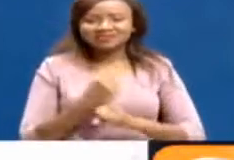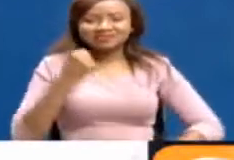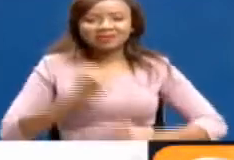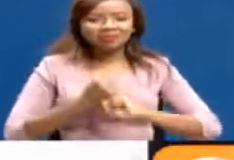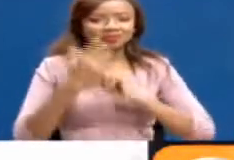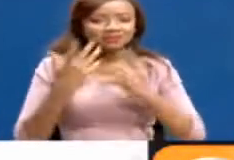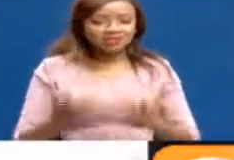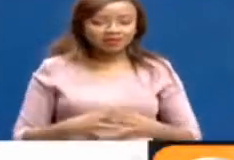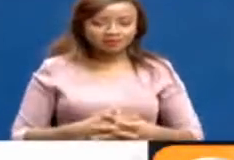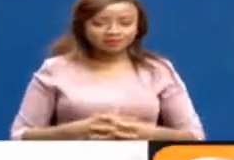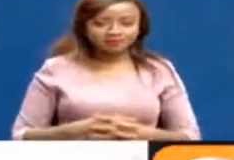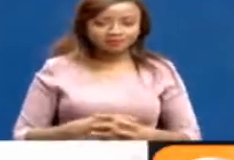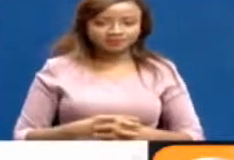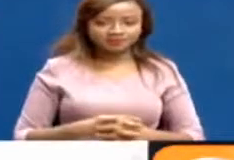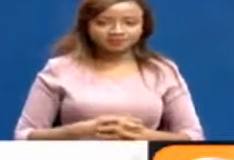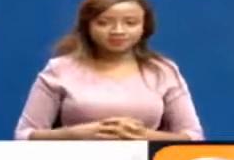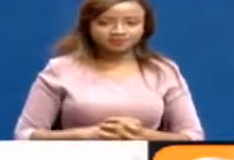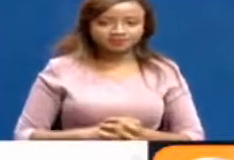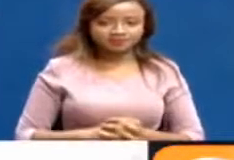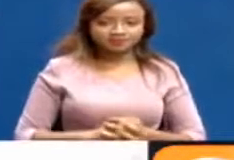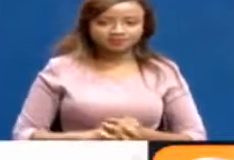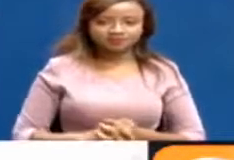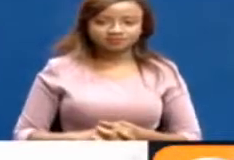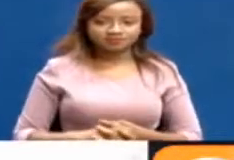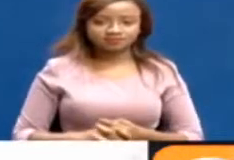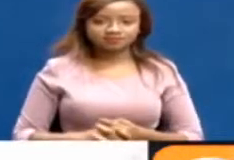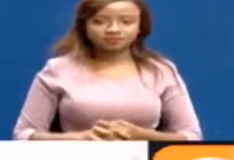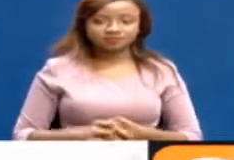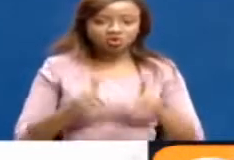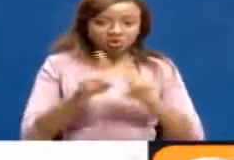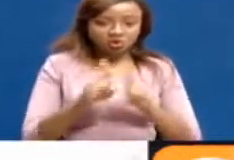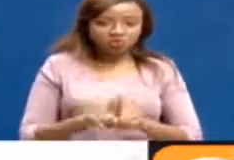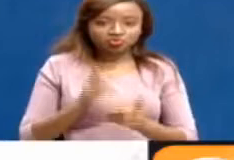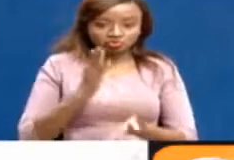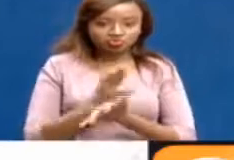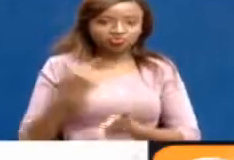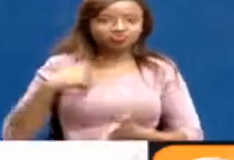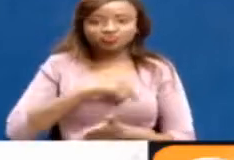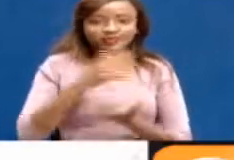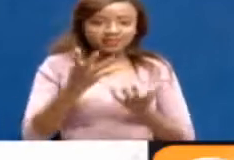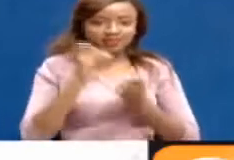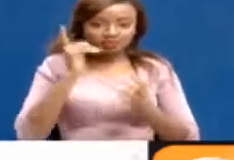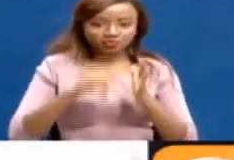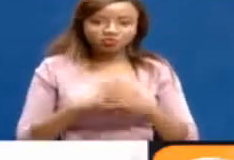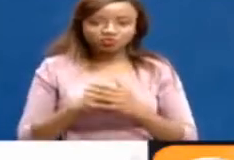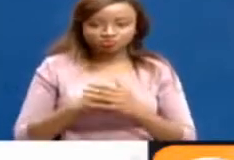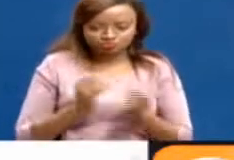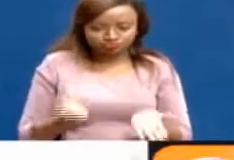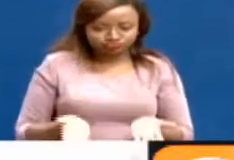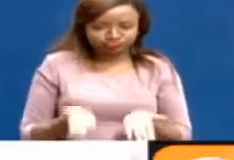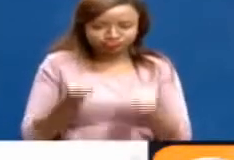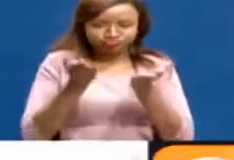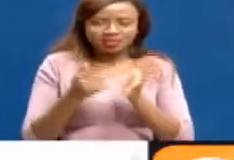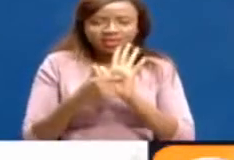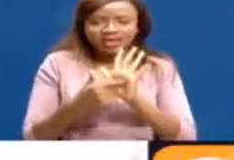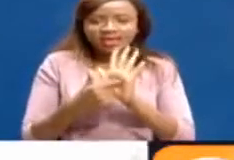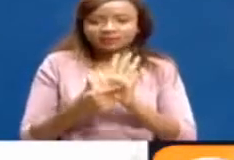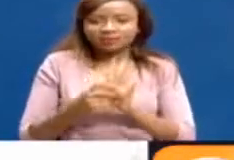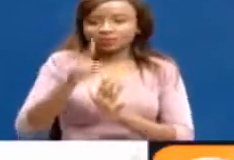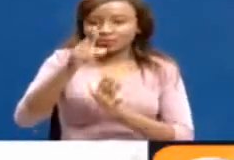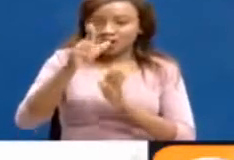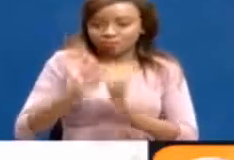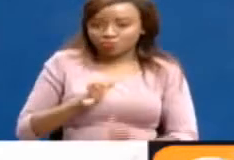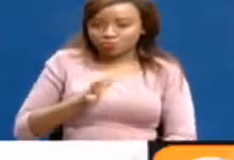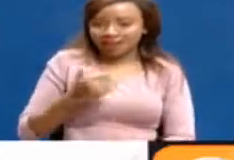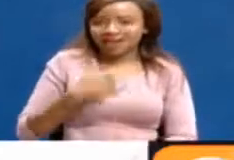made on tax. But, we need to go a step further. That lady who, has a shop, one M-Pesa